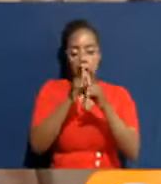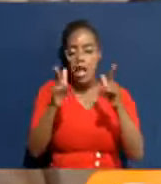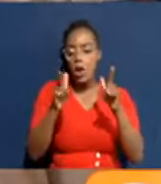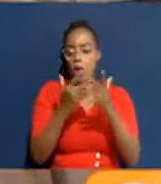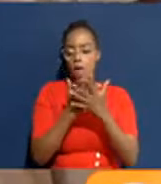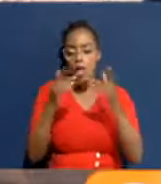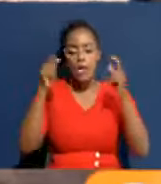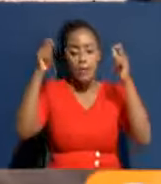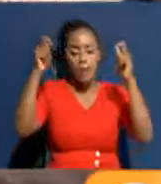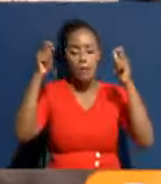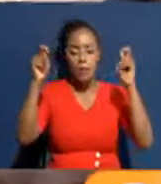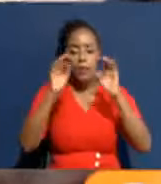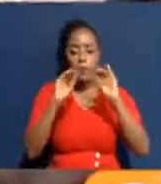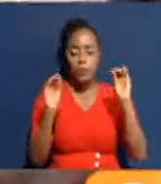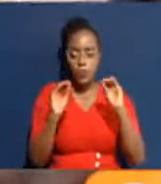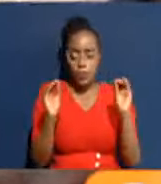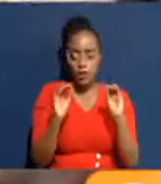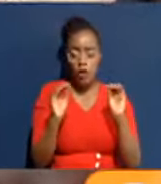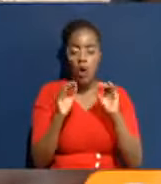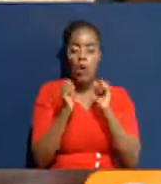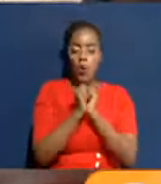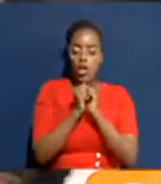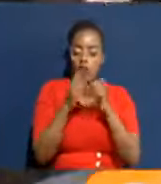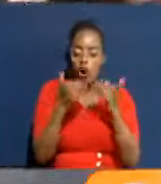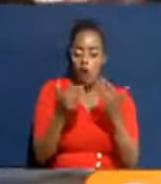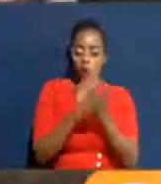any demonstrations with or without